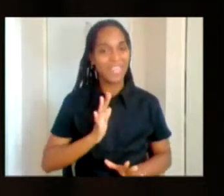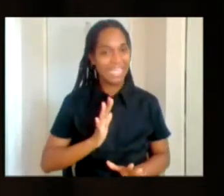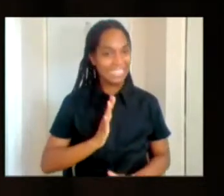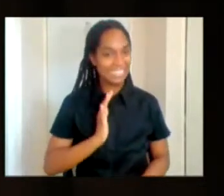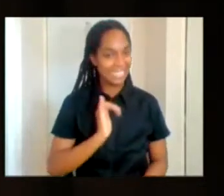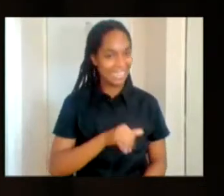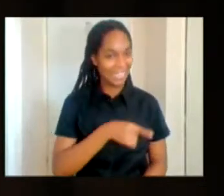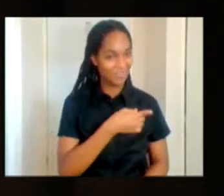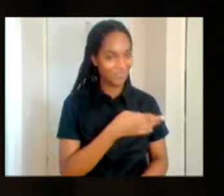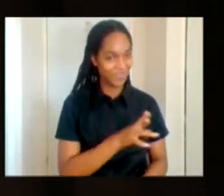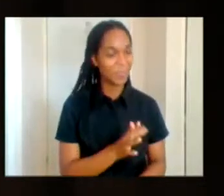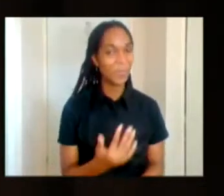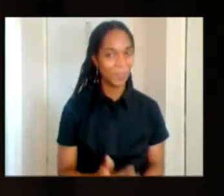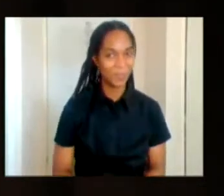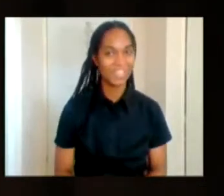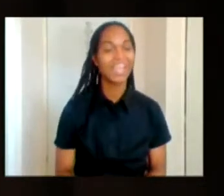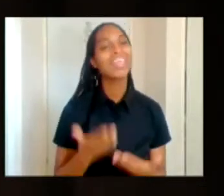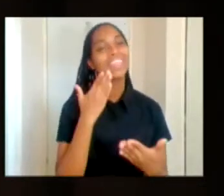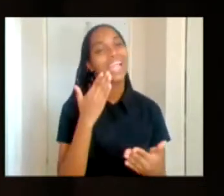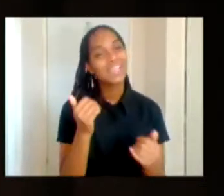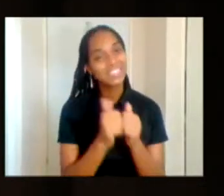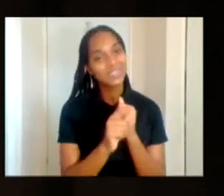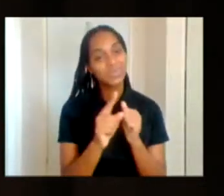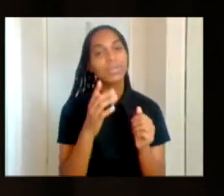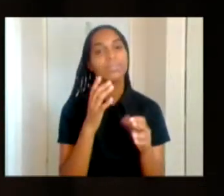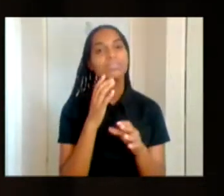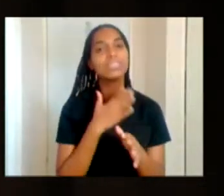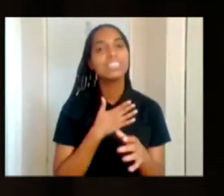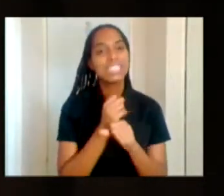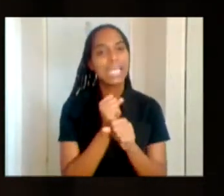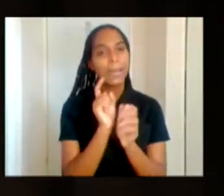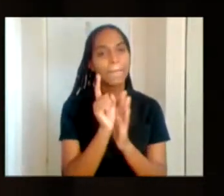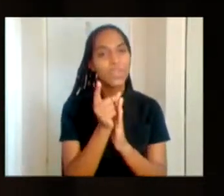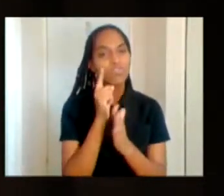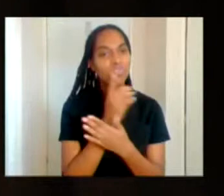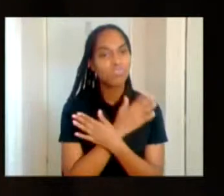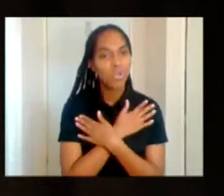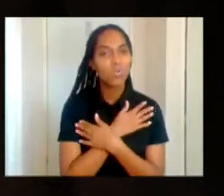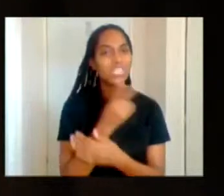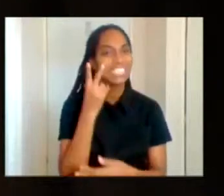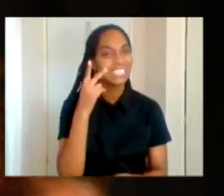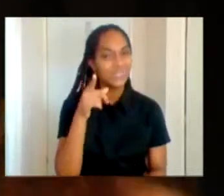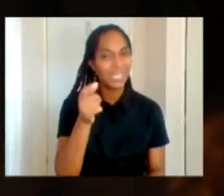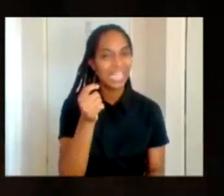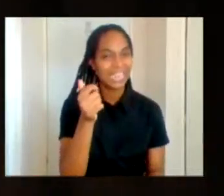So thank you, everyone. Take a minute to rest, and we'll see you in a little bit.